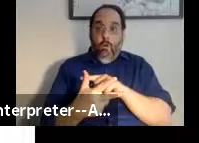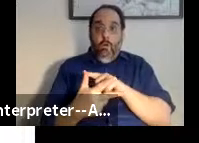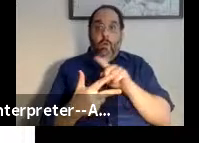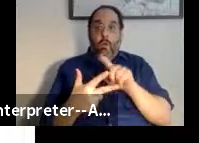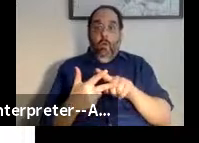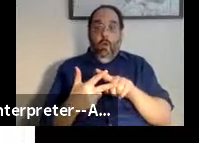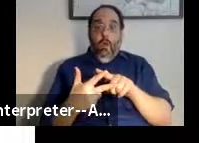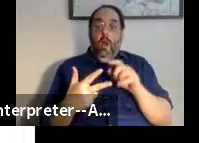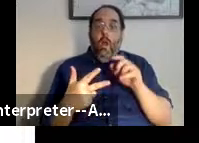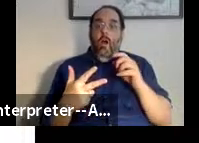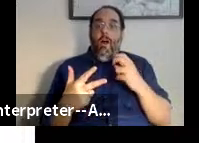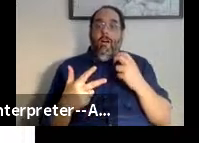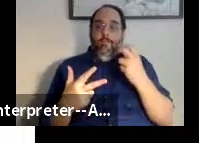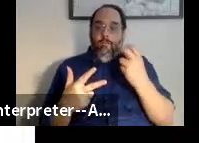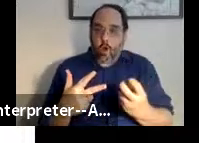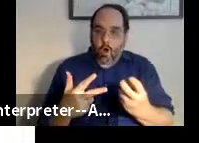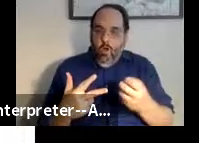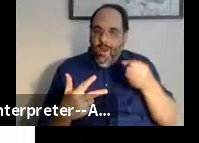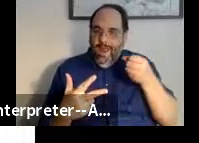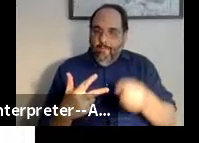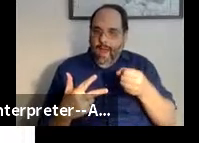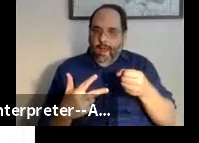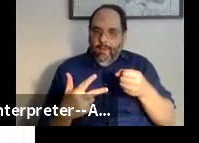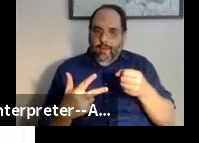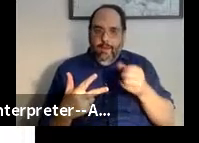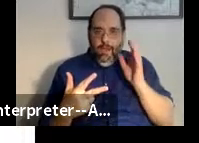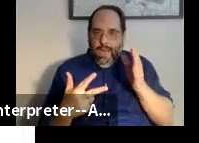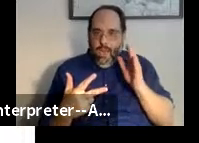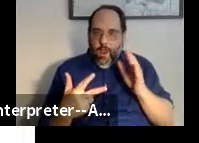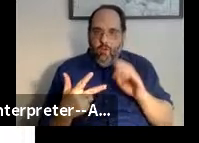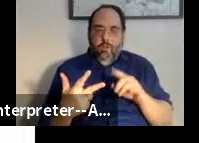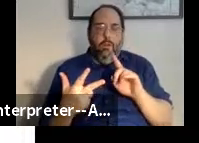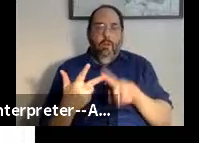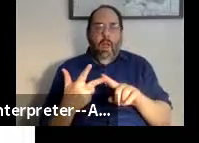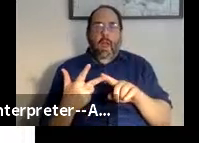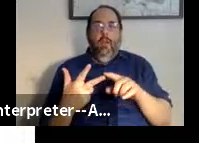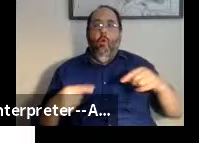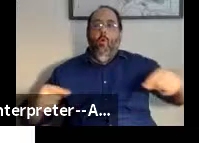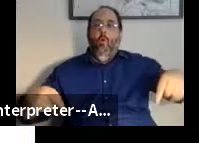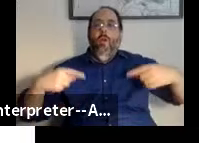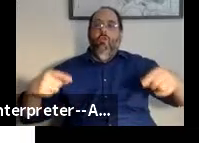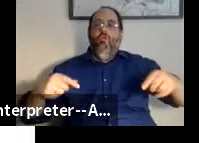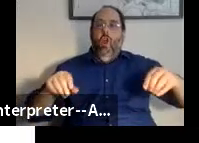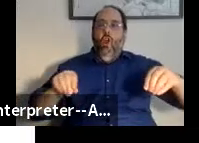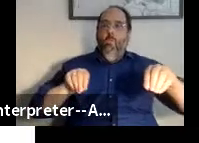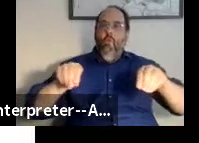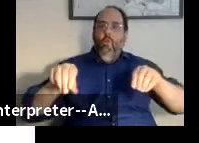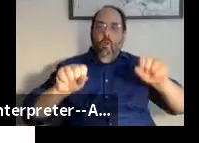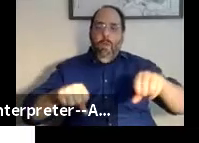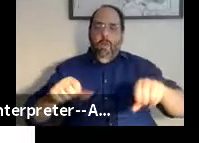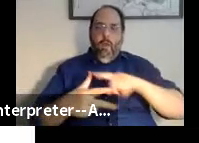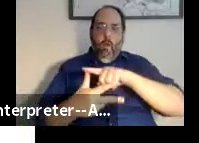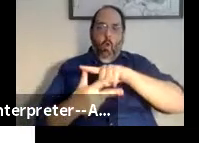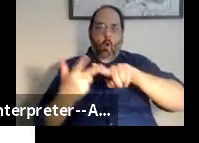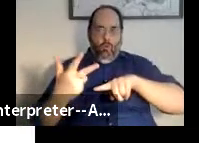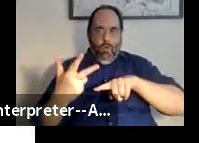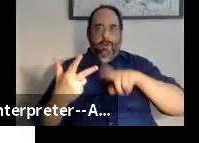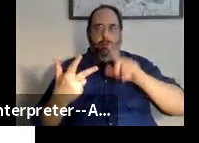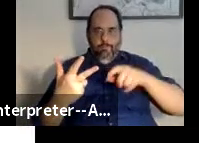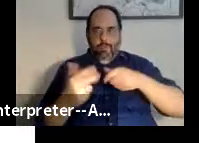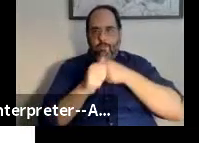fall attenuating or impact attenuation requirements, and we meet the wheelchair maneuverability requirements with